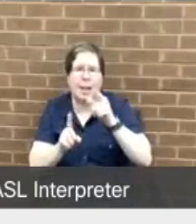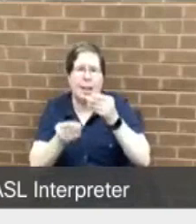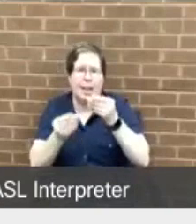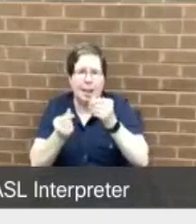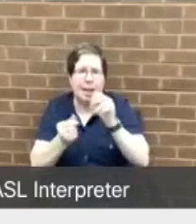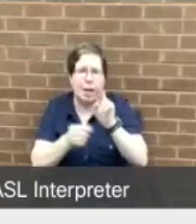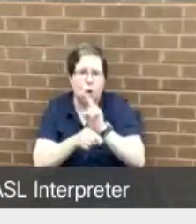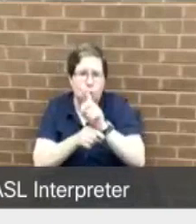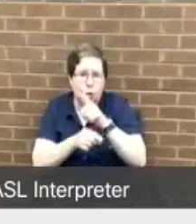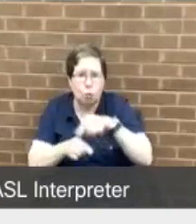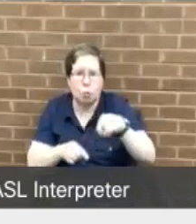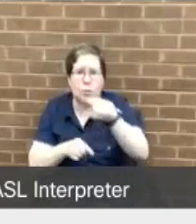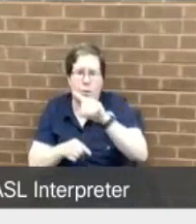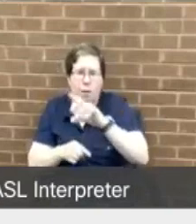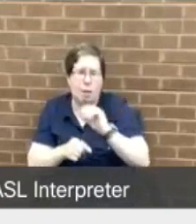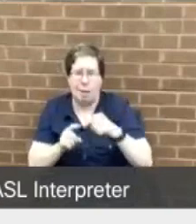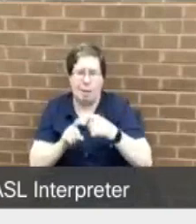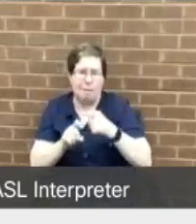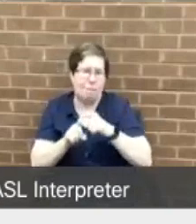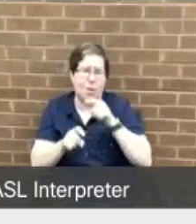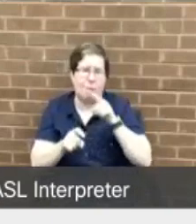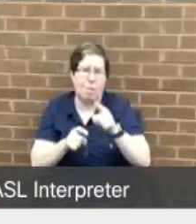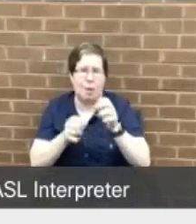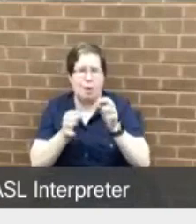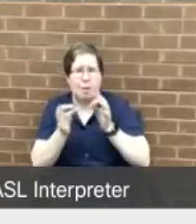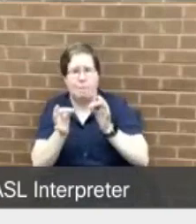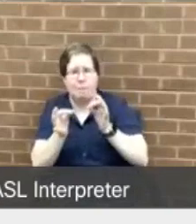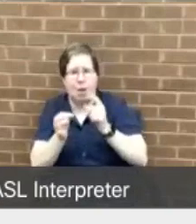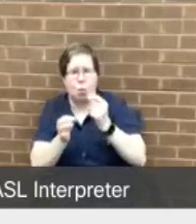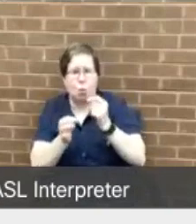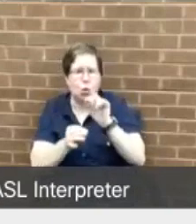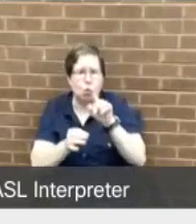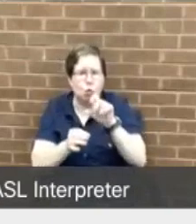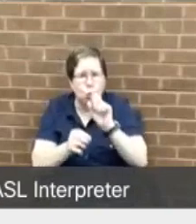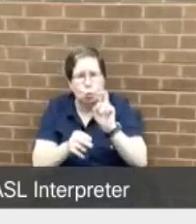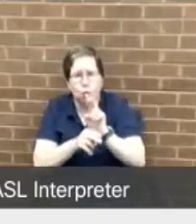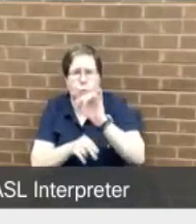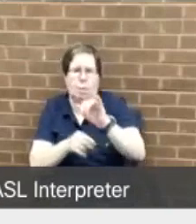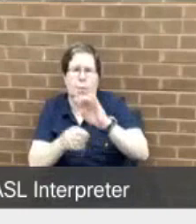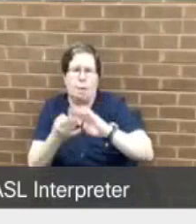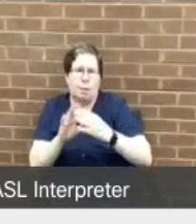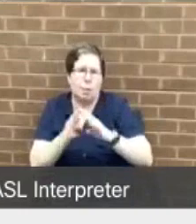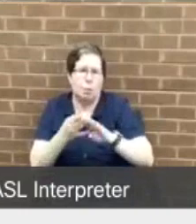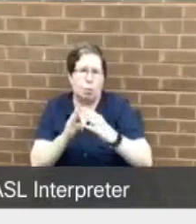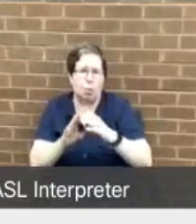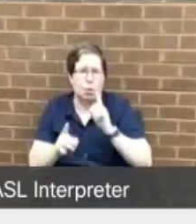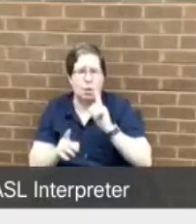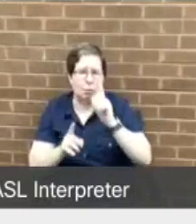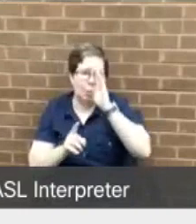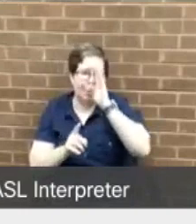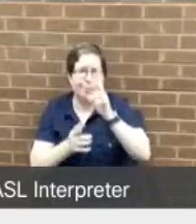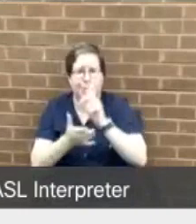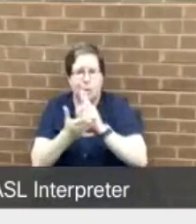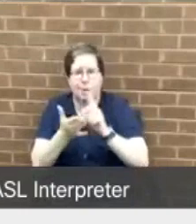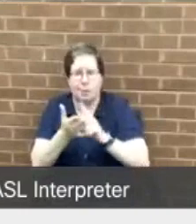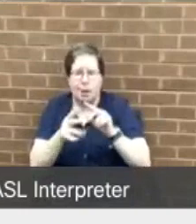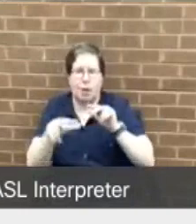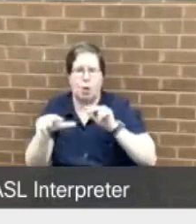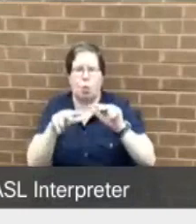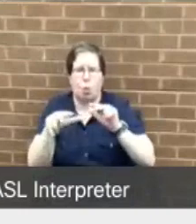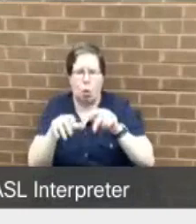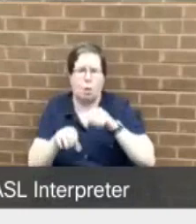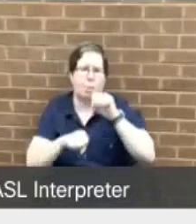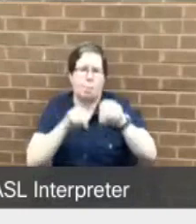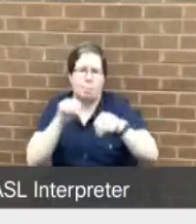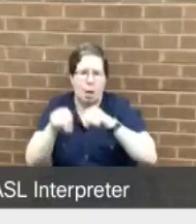that particular community, and then from there define the tools that are used in that community. So, you know, if we're designing a walkable,